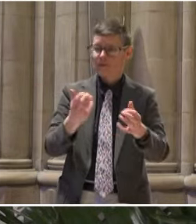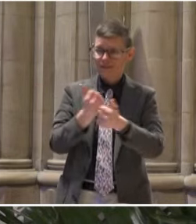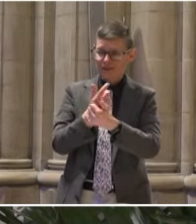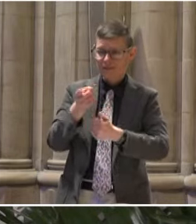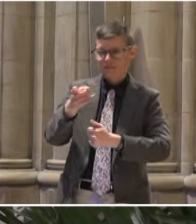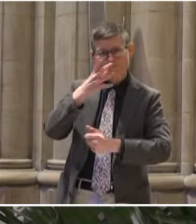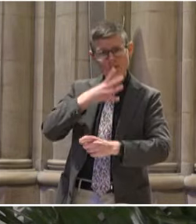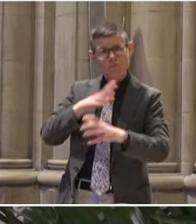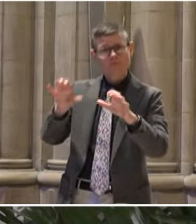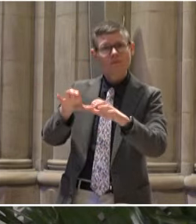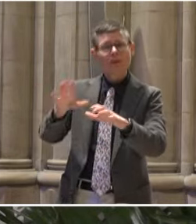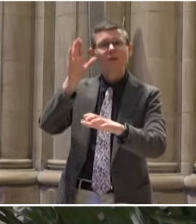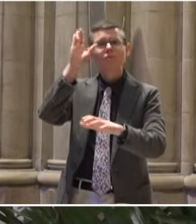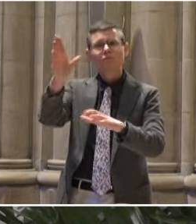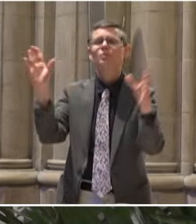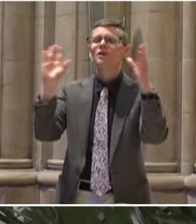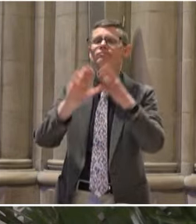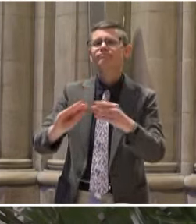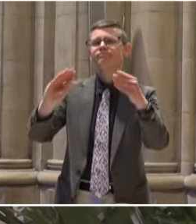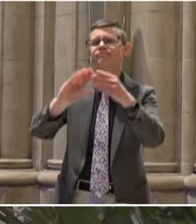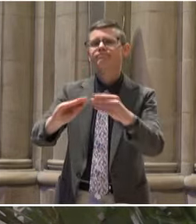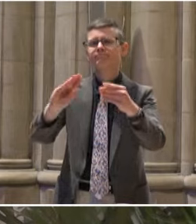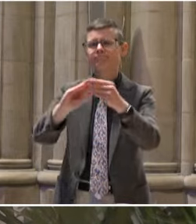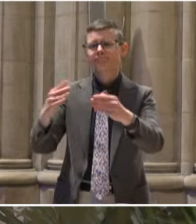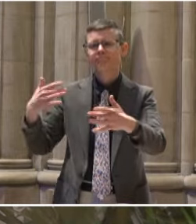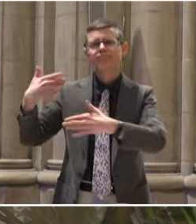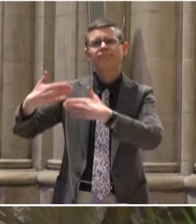done will be told in remembrance of her."